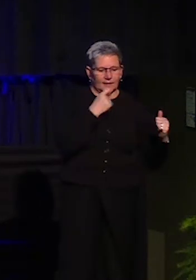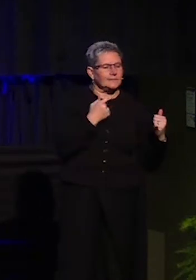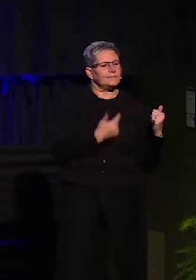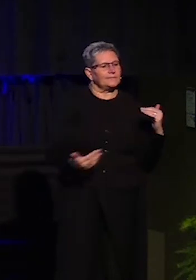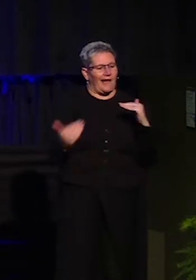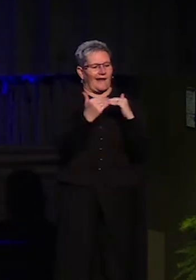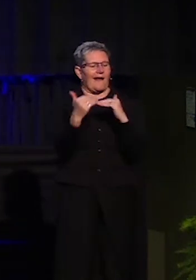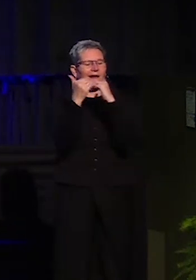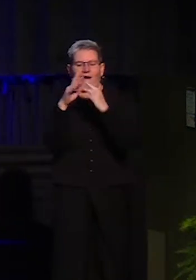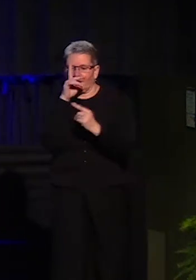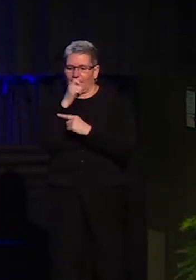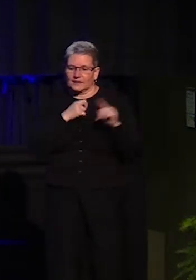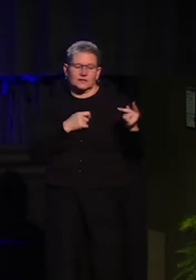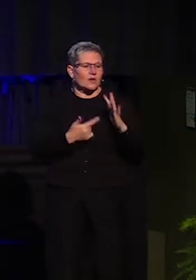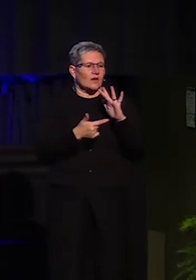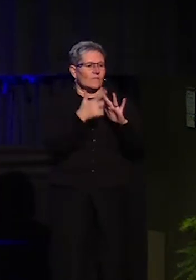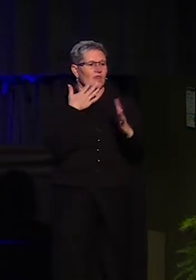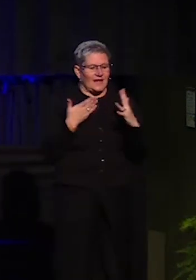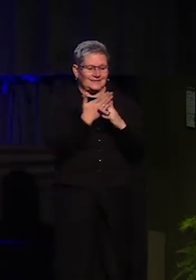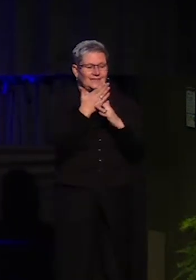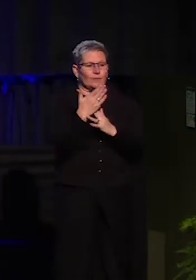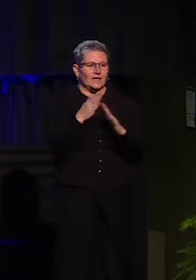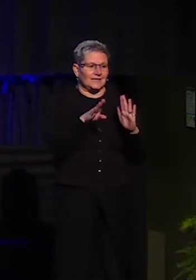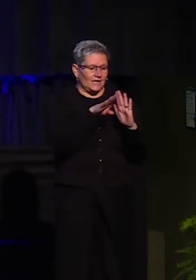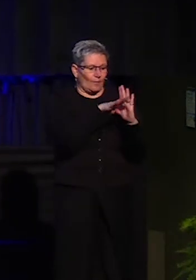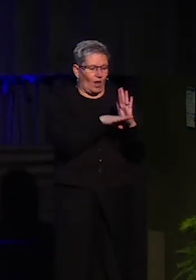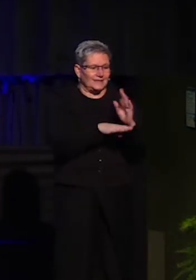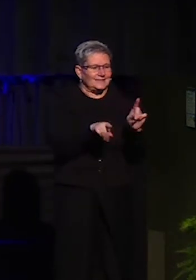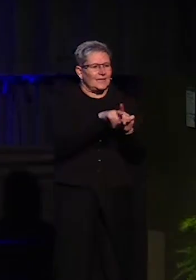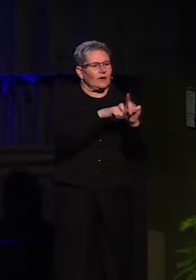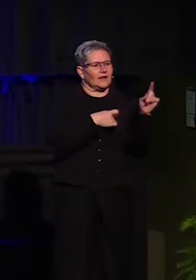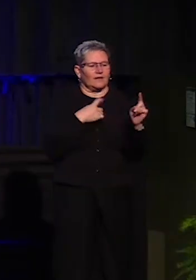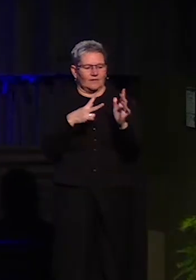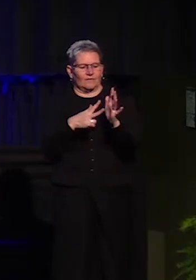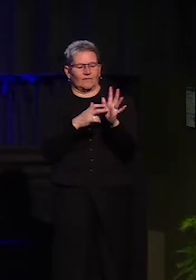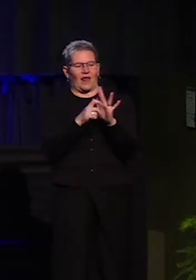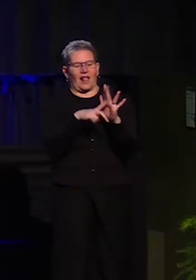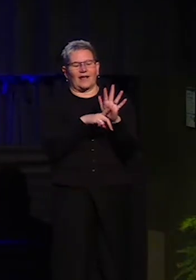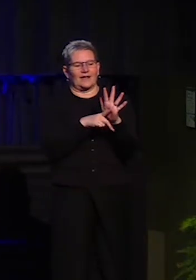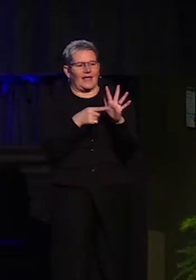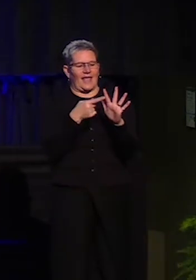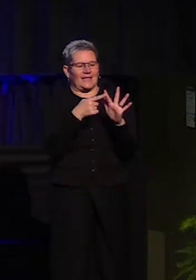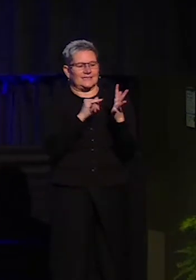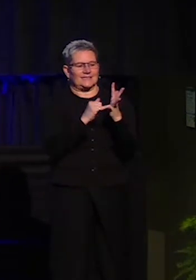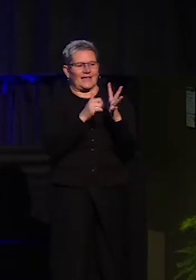that accessibility compliance is like using vanilla essence.